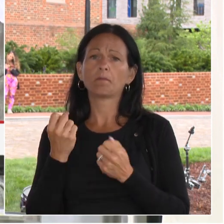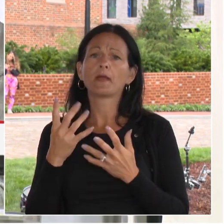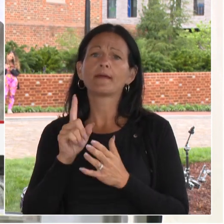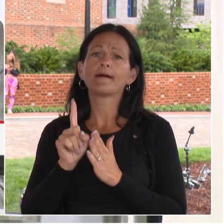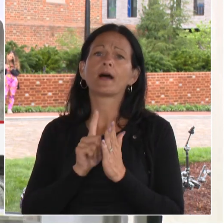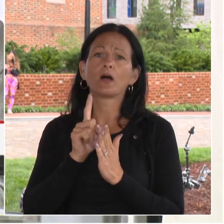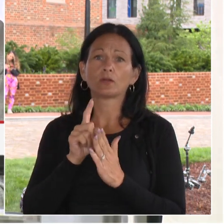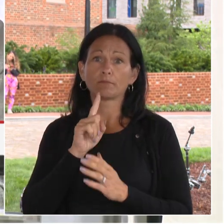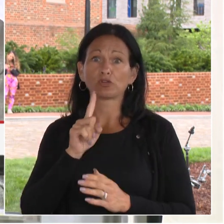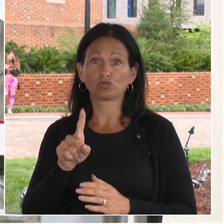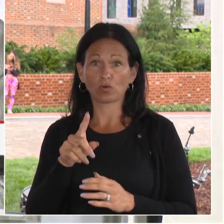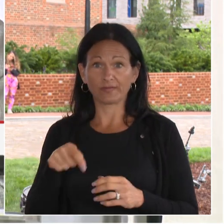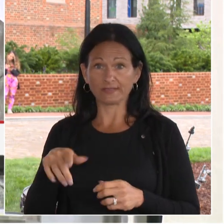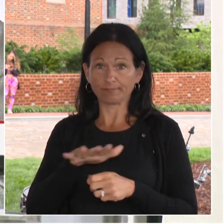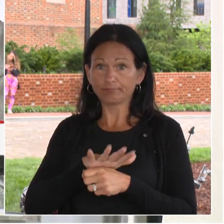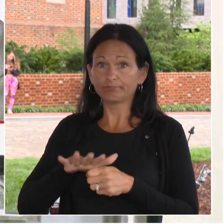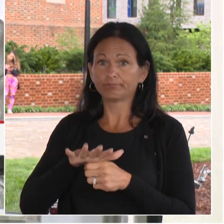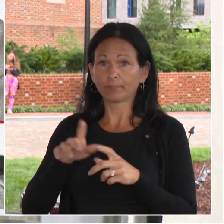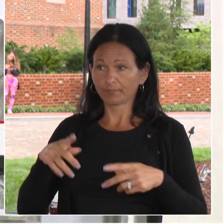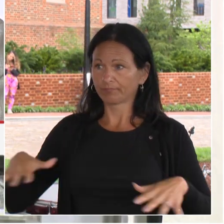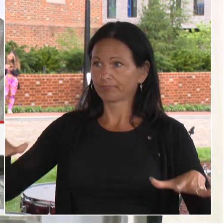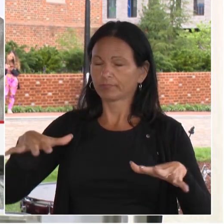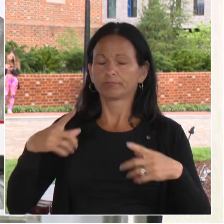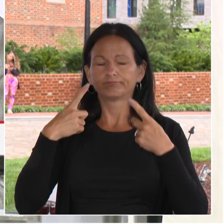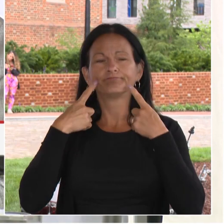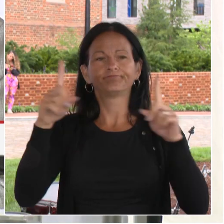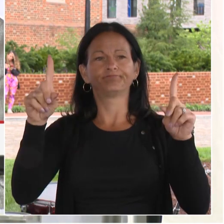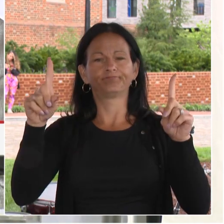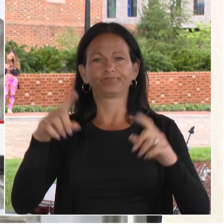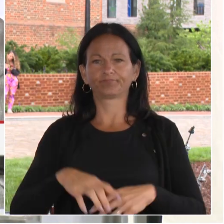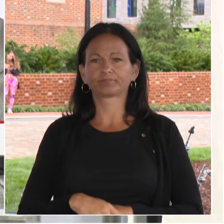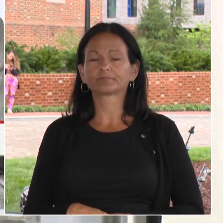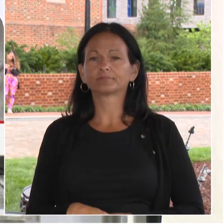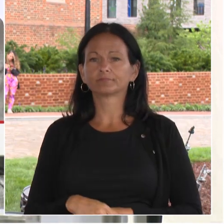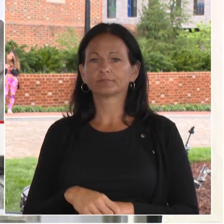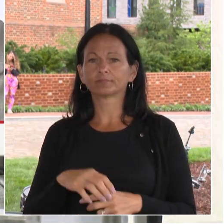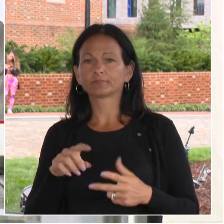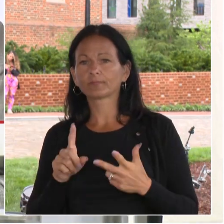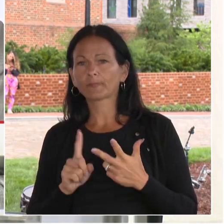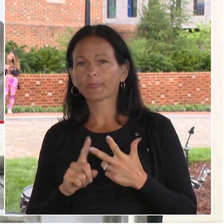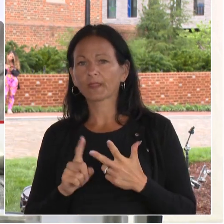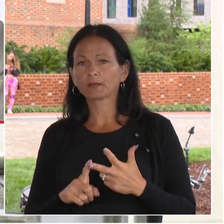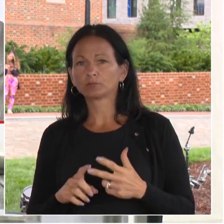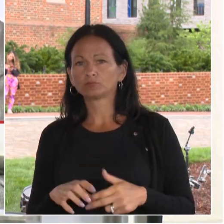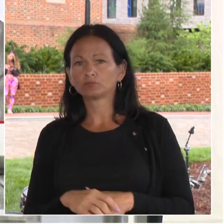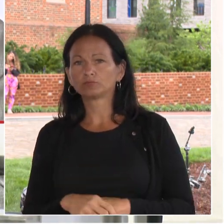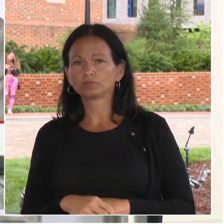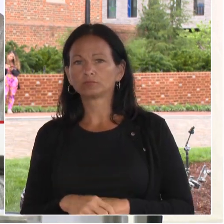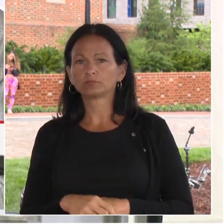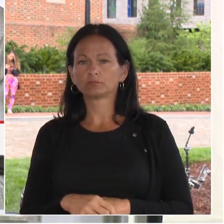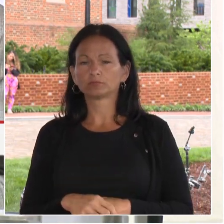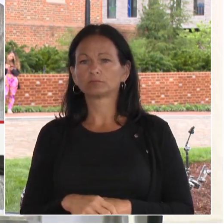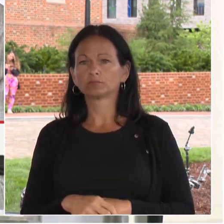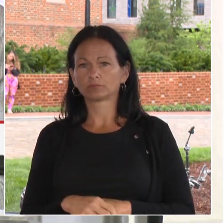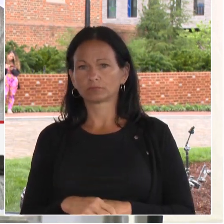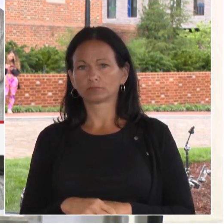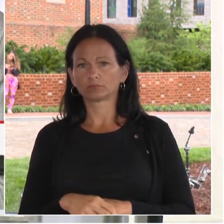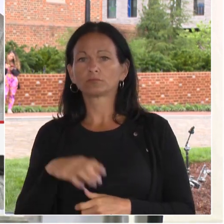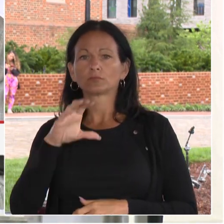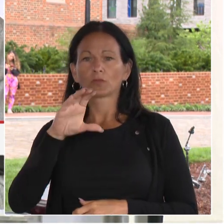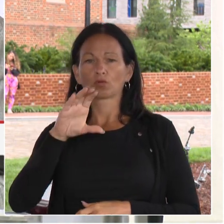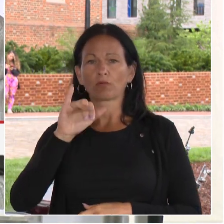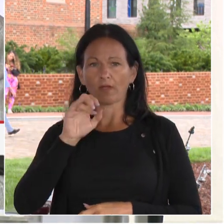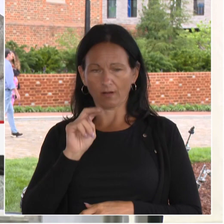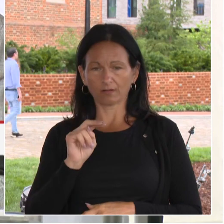is adhered to the original plans. Brian Corcoran, who actually had the crazy idea of holding up a 100,000 square